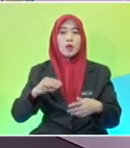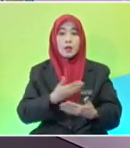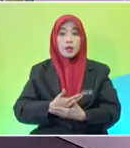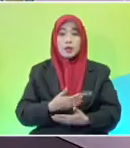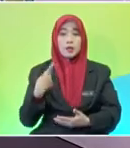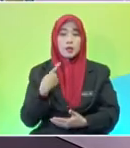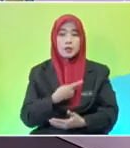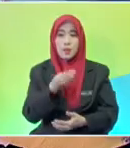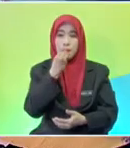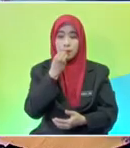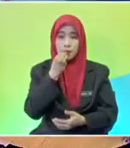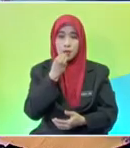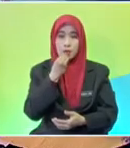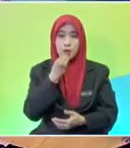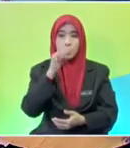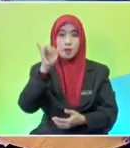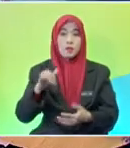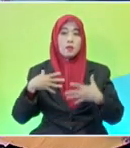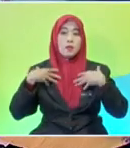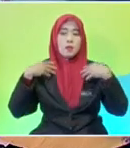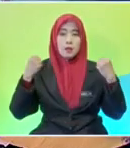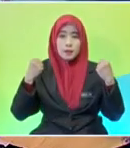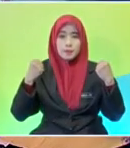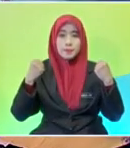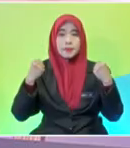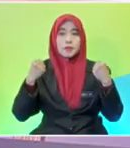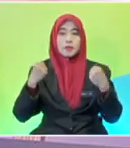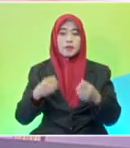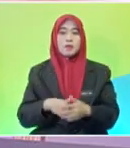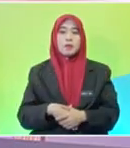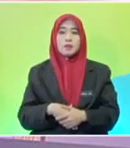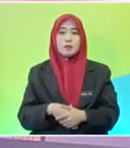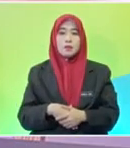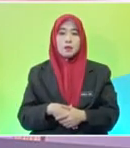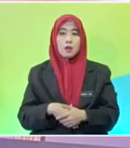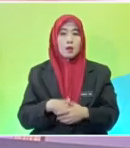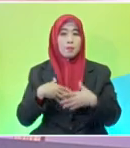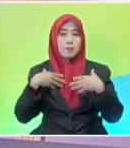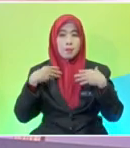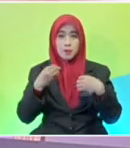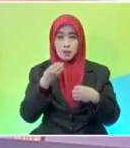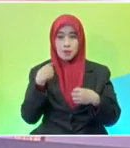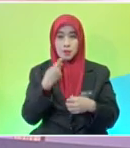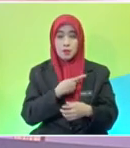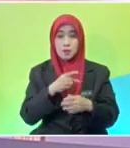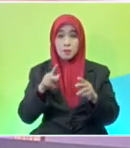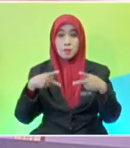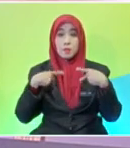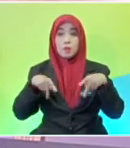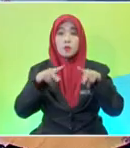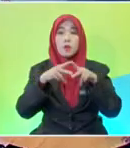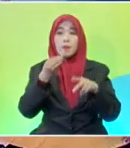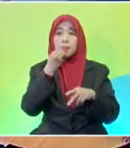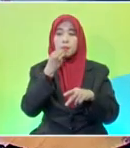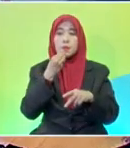healthy. Right. So we have to keep track of what we're eating, not just eat simply, but know what you're eating as well. Yes. Okay, teacher. Okay, one